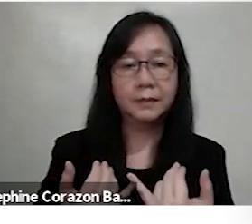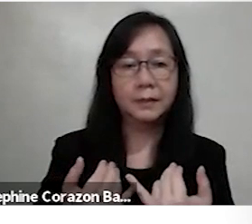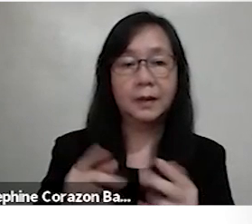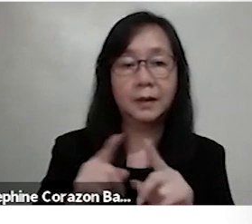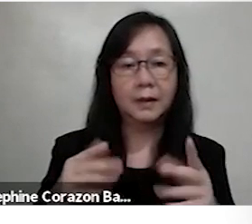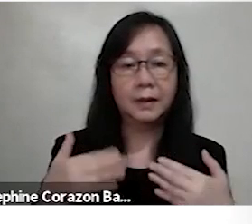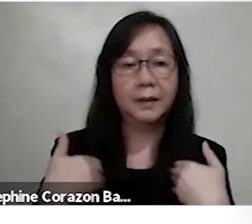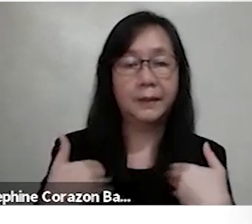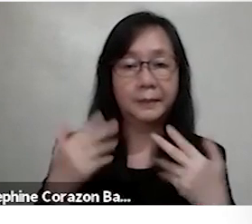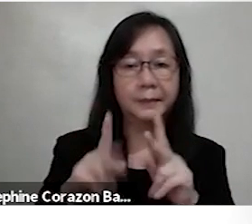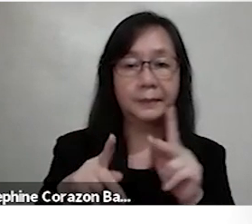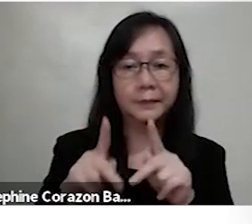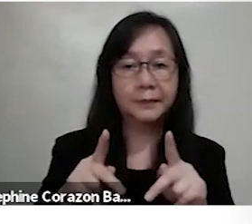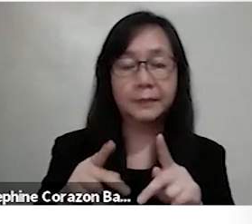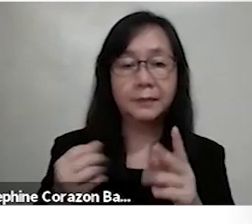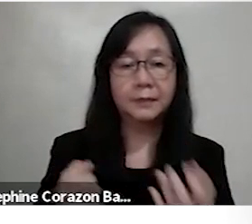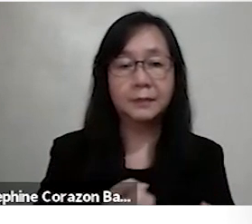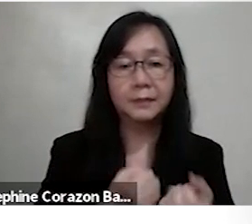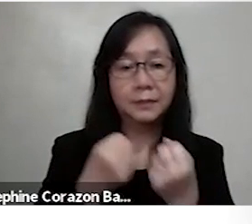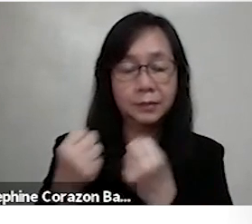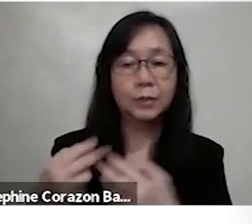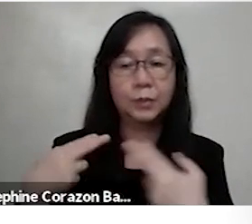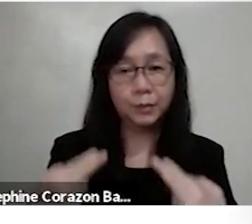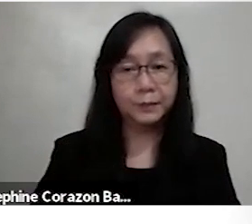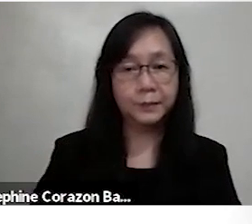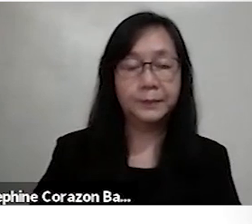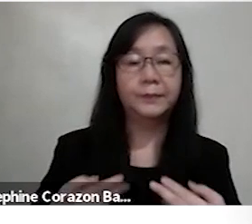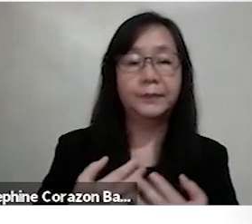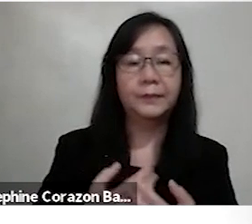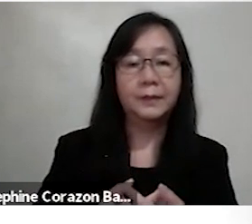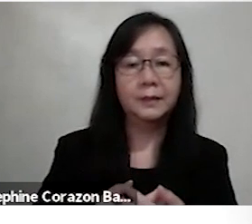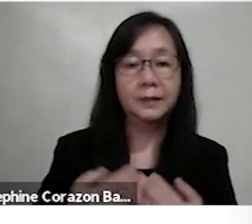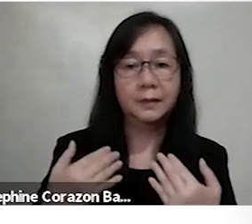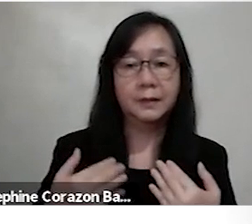society organization, NGO mechanism, and government.